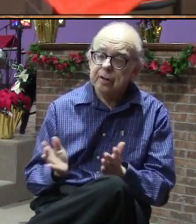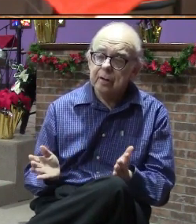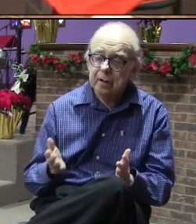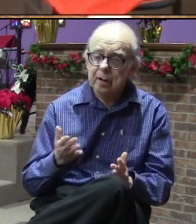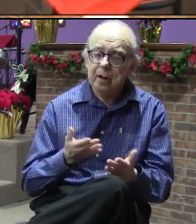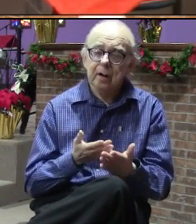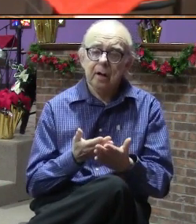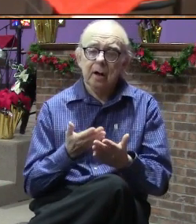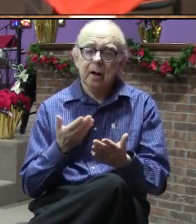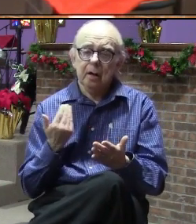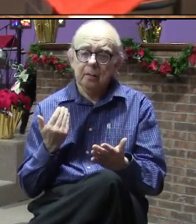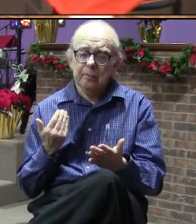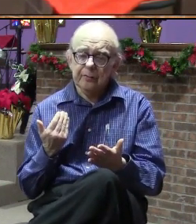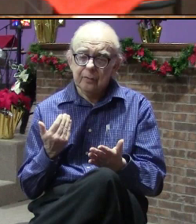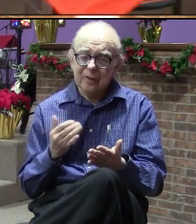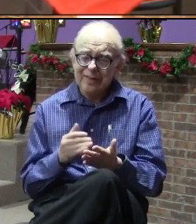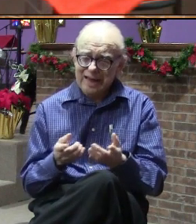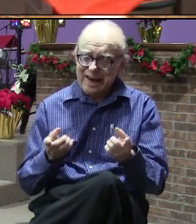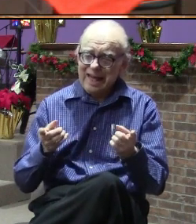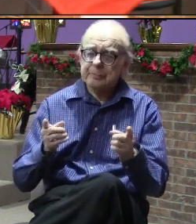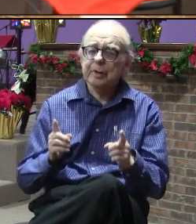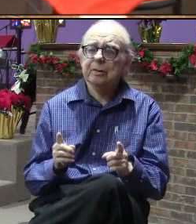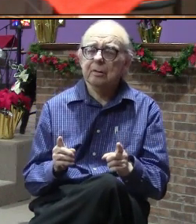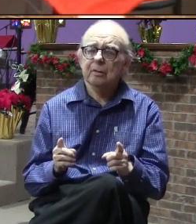before it came about.